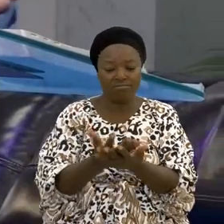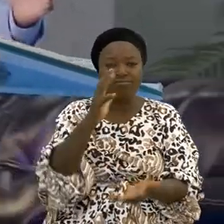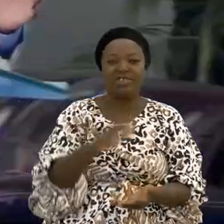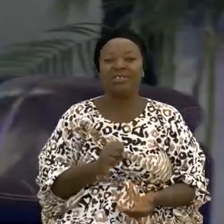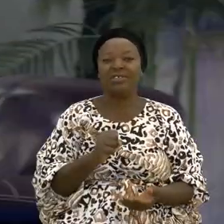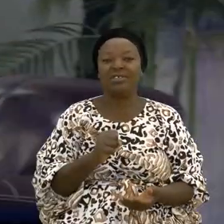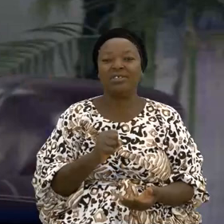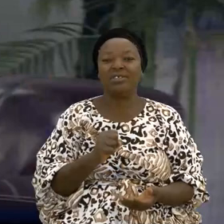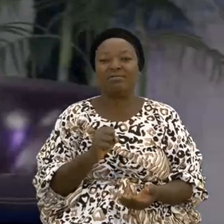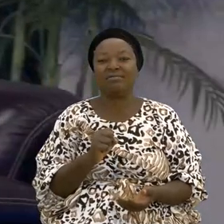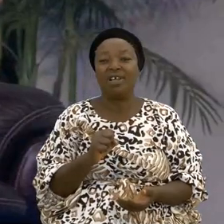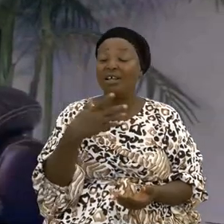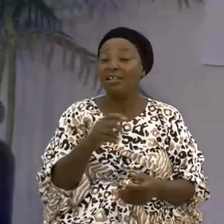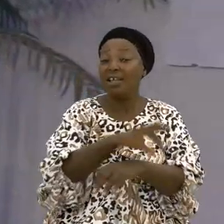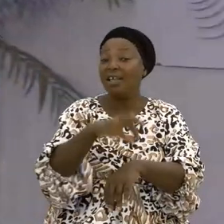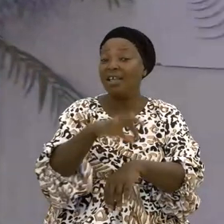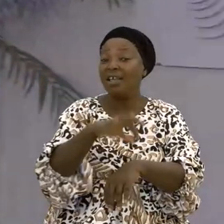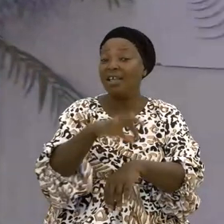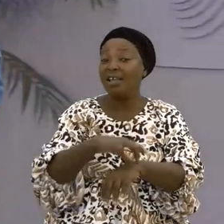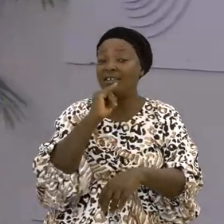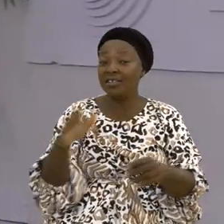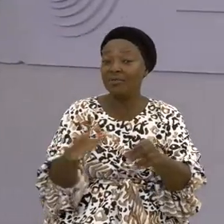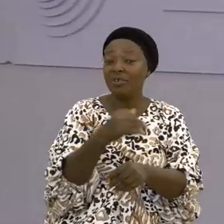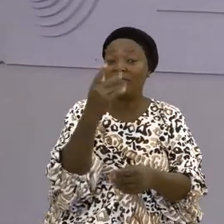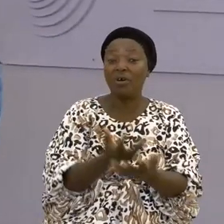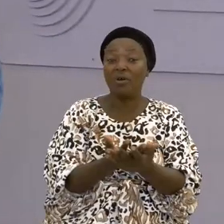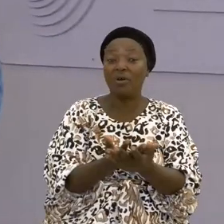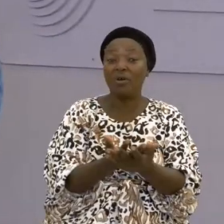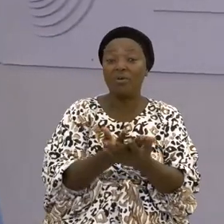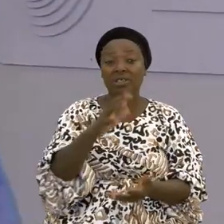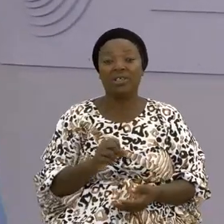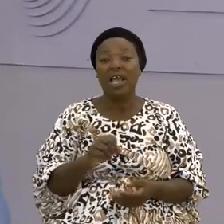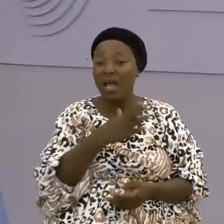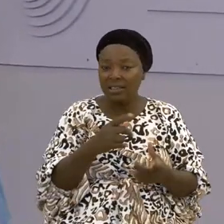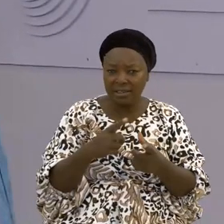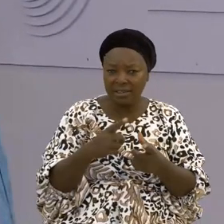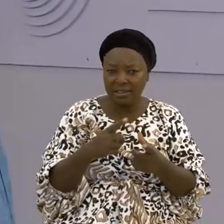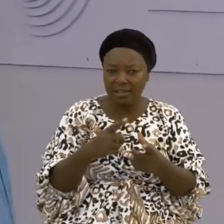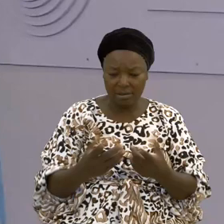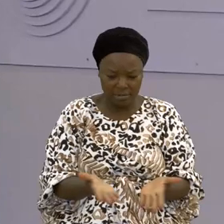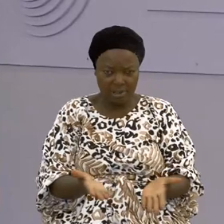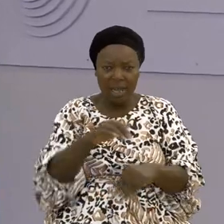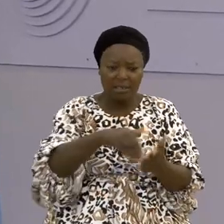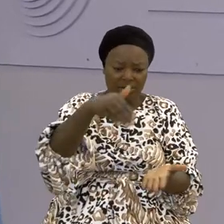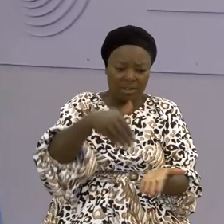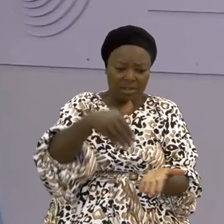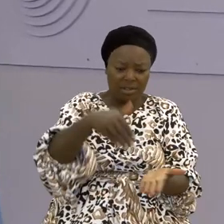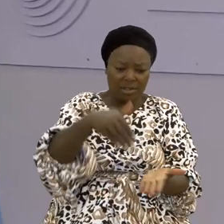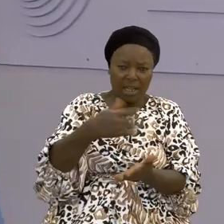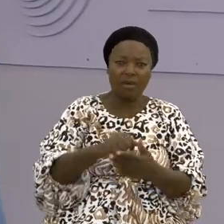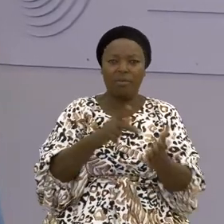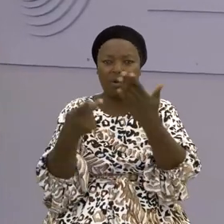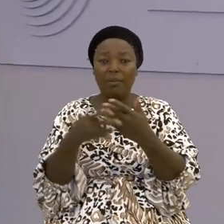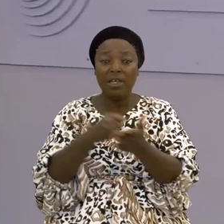The earth is full of thy riches. Over here at this center of the crusade, it will